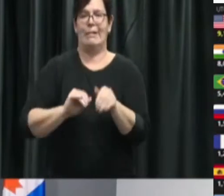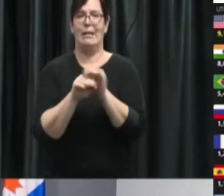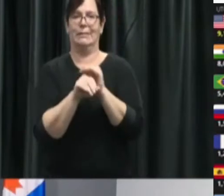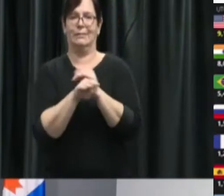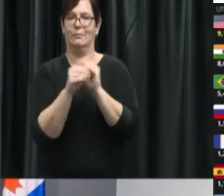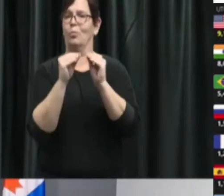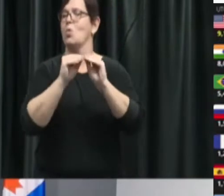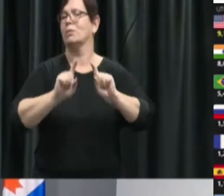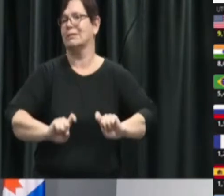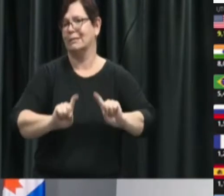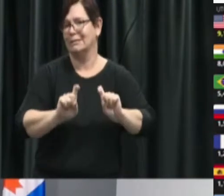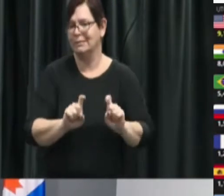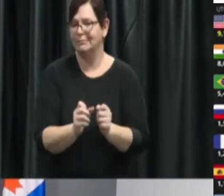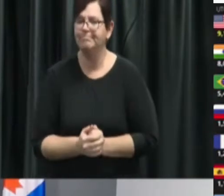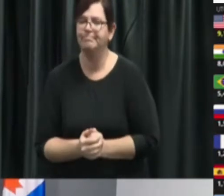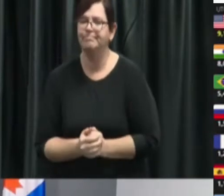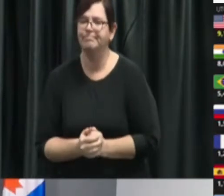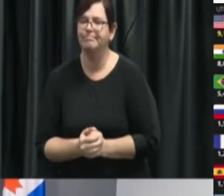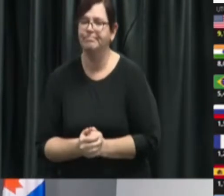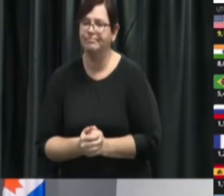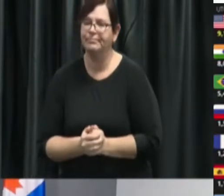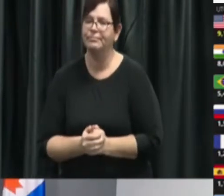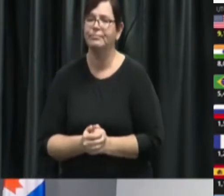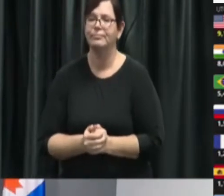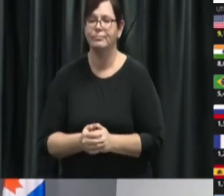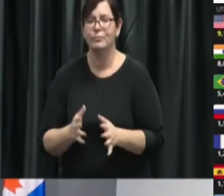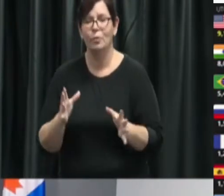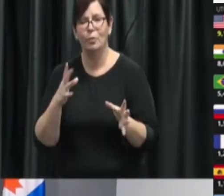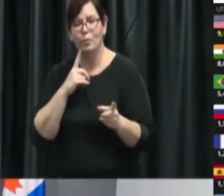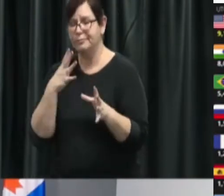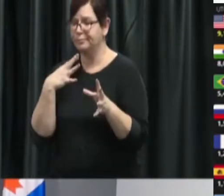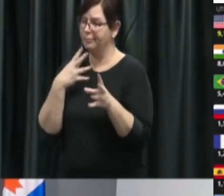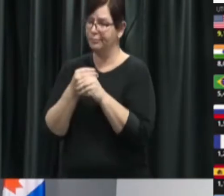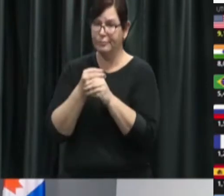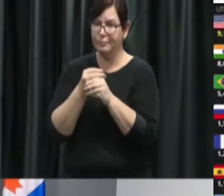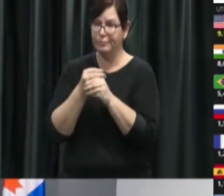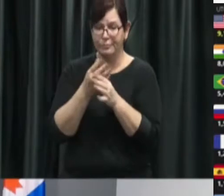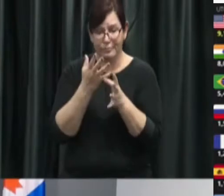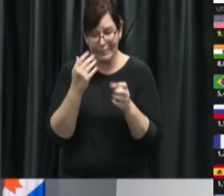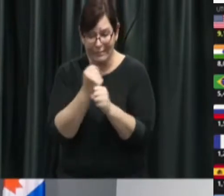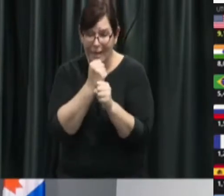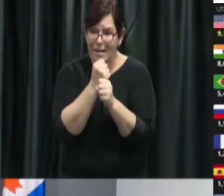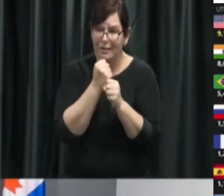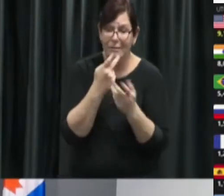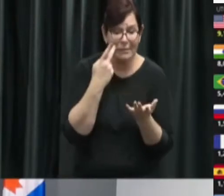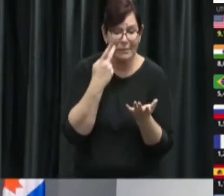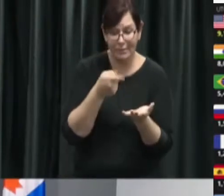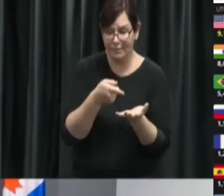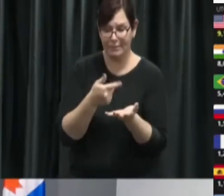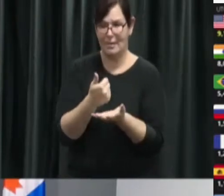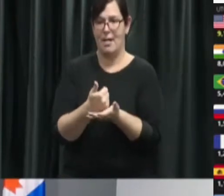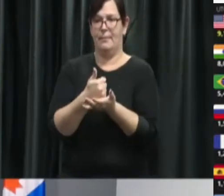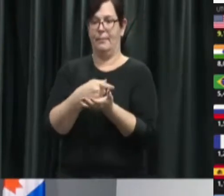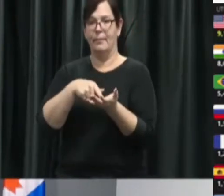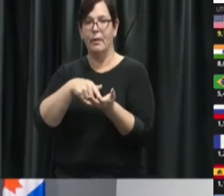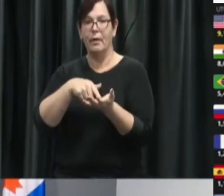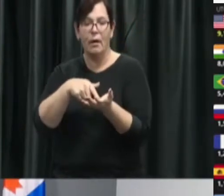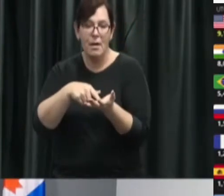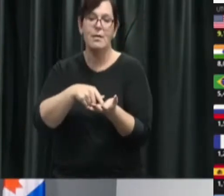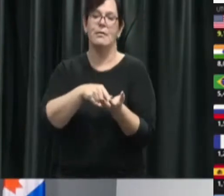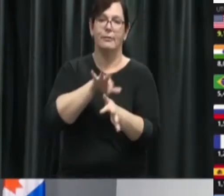Practically speaking, the results have led to testing in locations at community recreation centers, to malls,